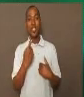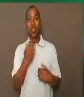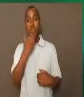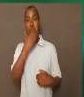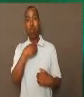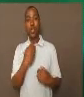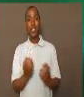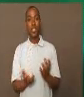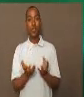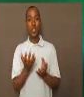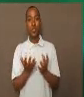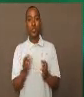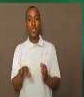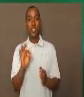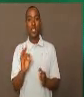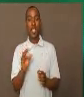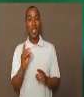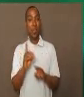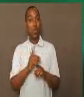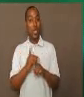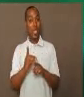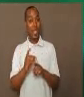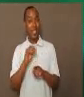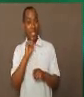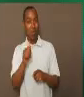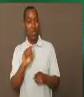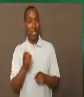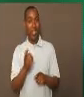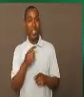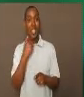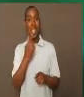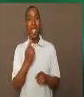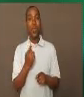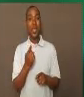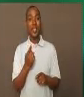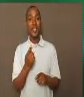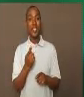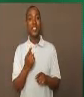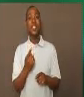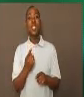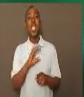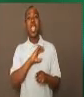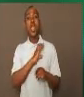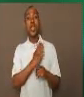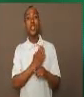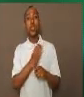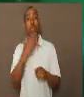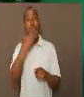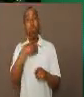is indirect energy, such as the heat used to make electricity.